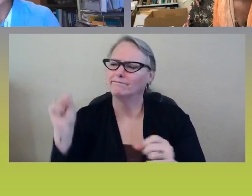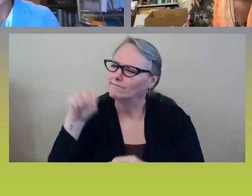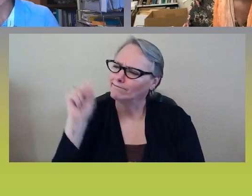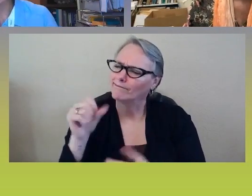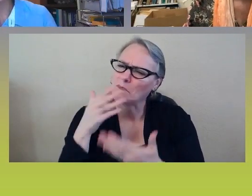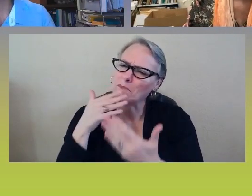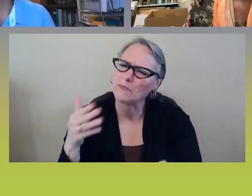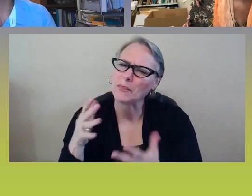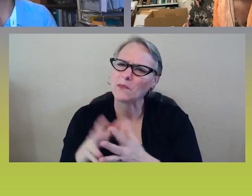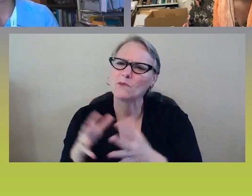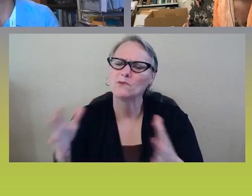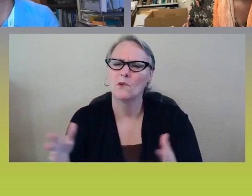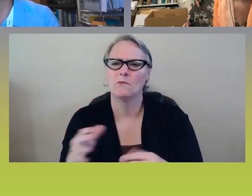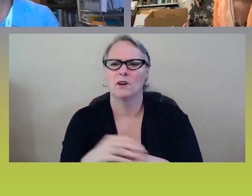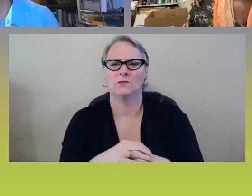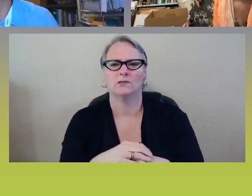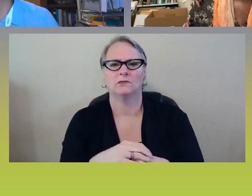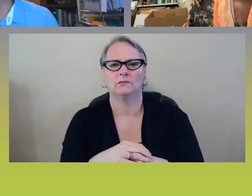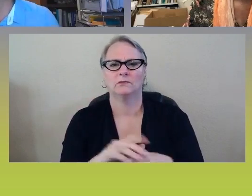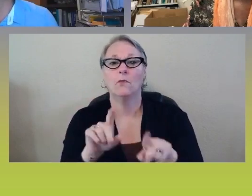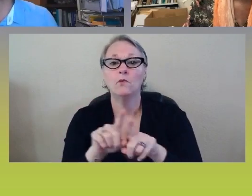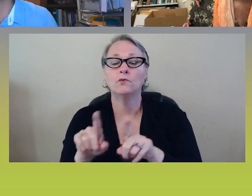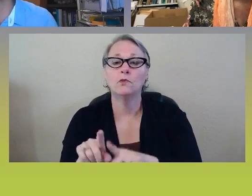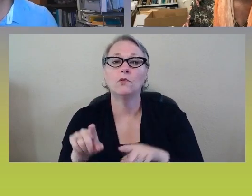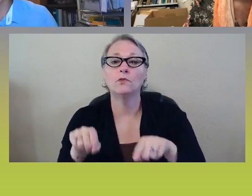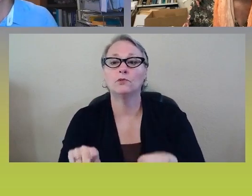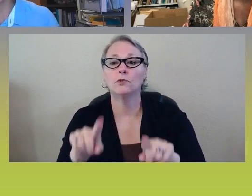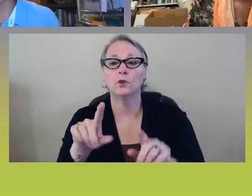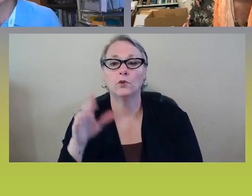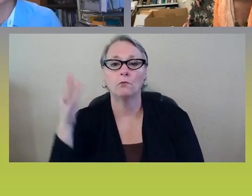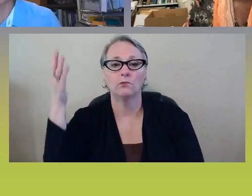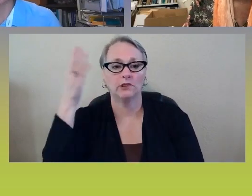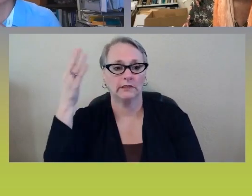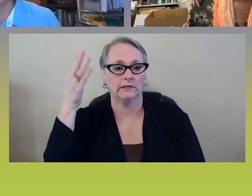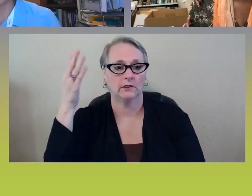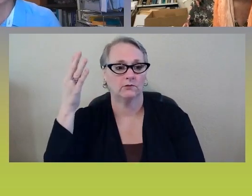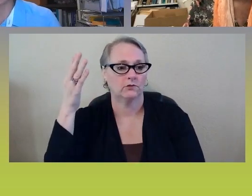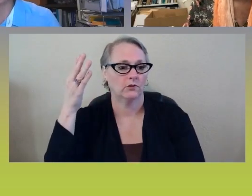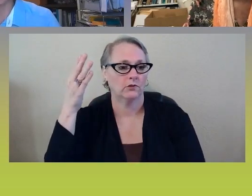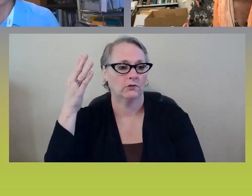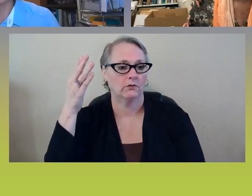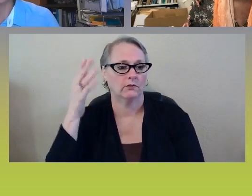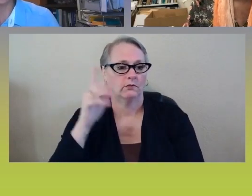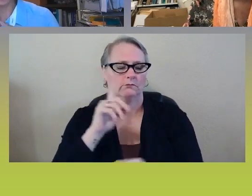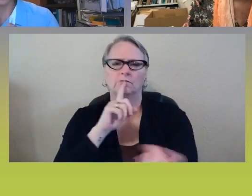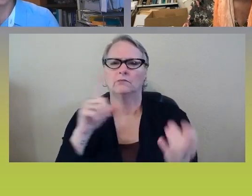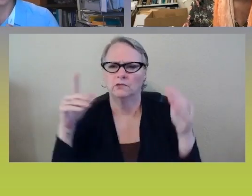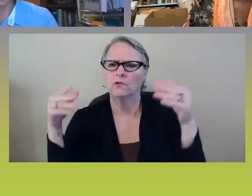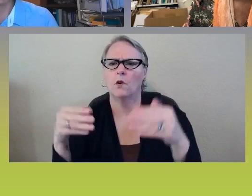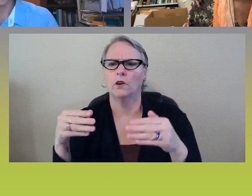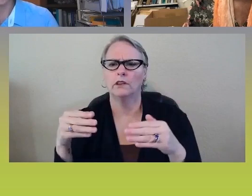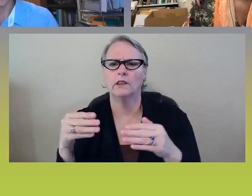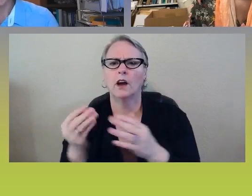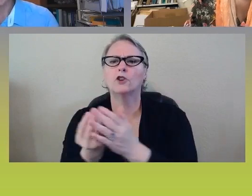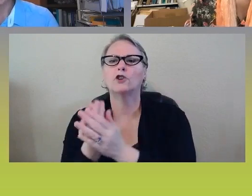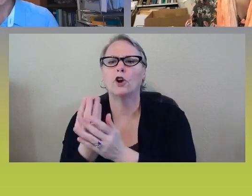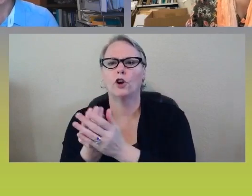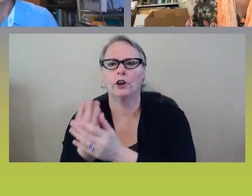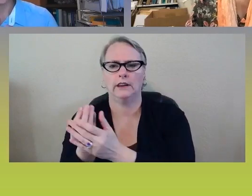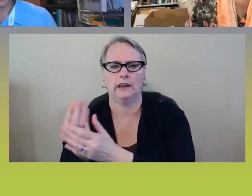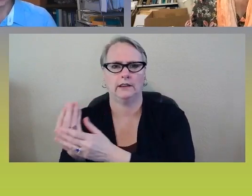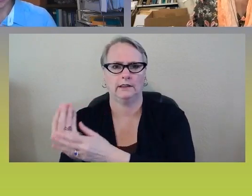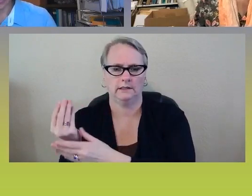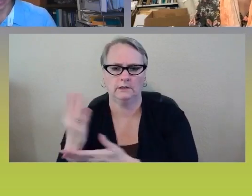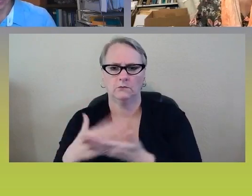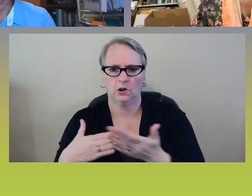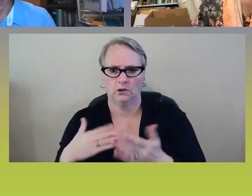And also, in your presentation, this presentation is mainly focused on the gardening theme, right? And then